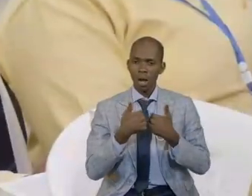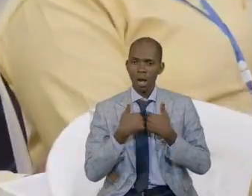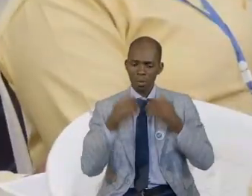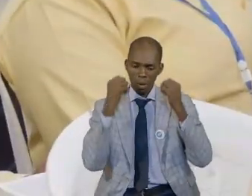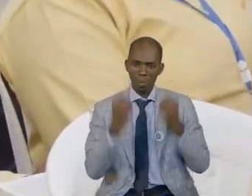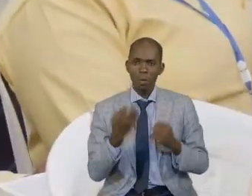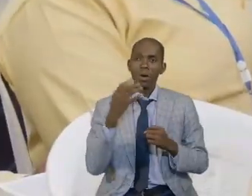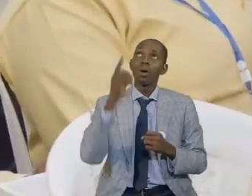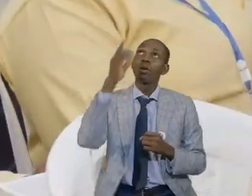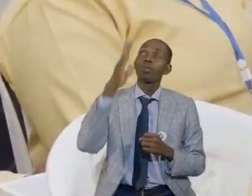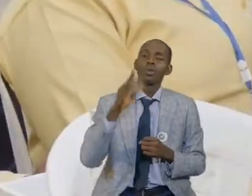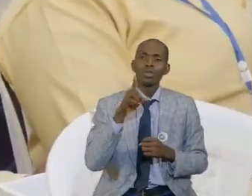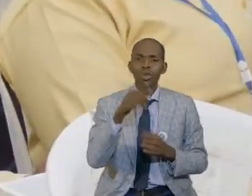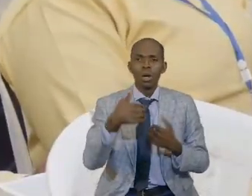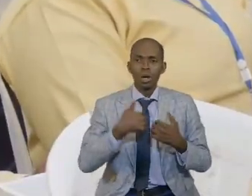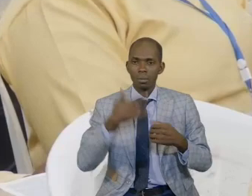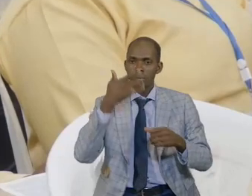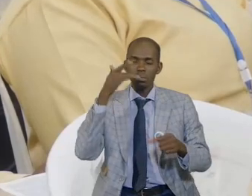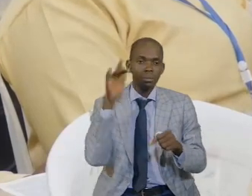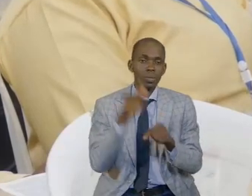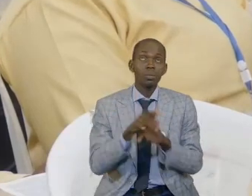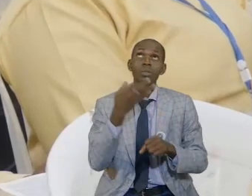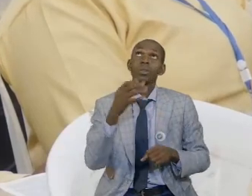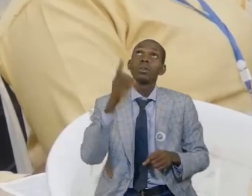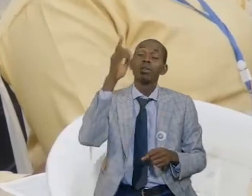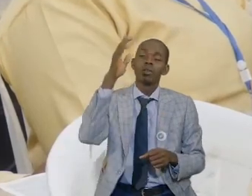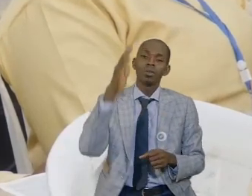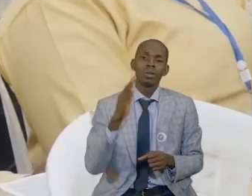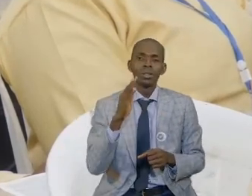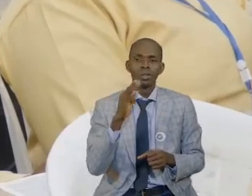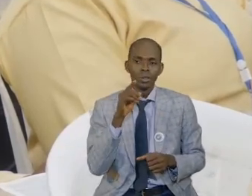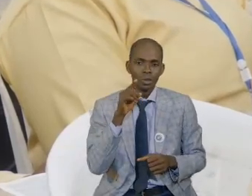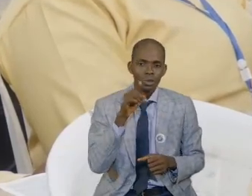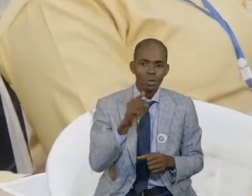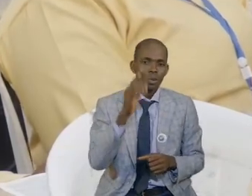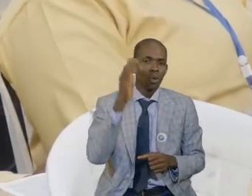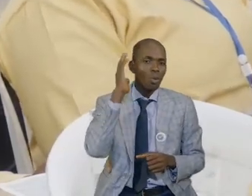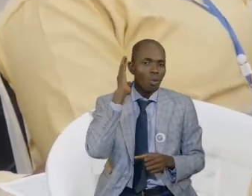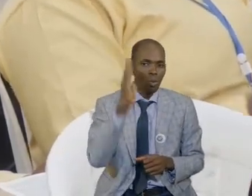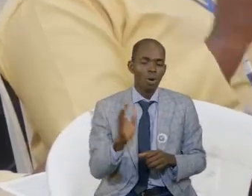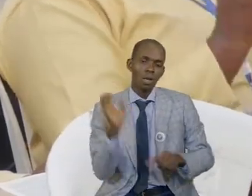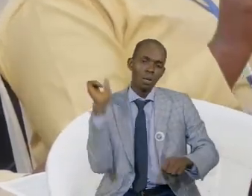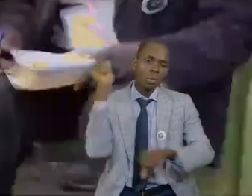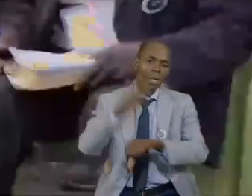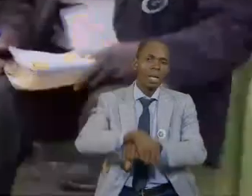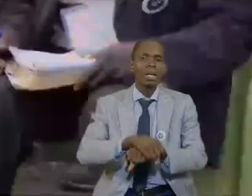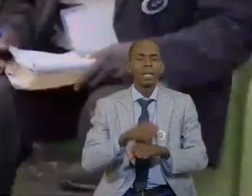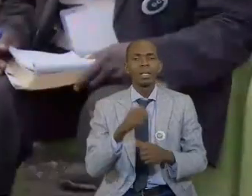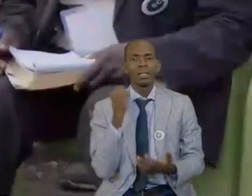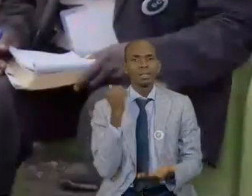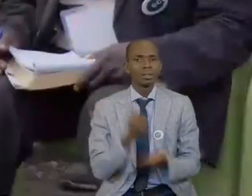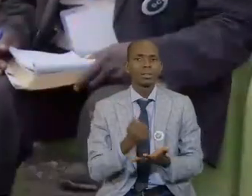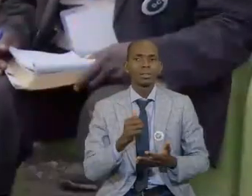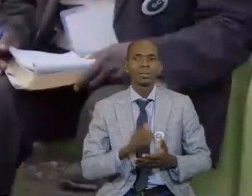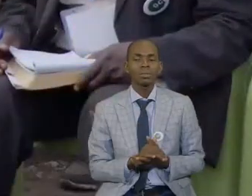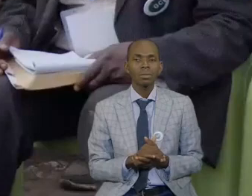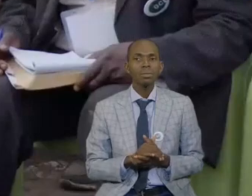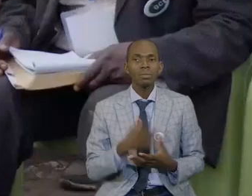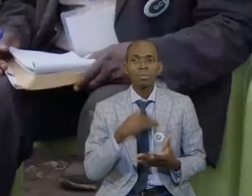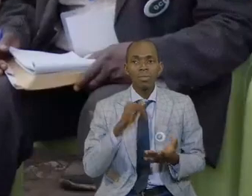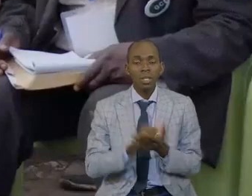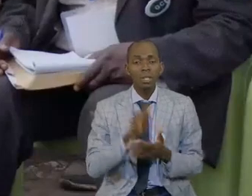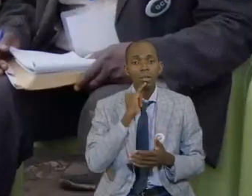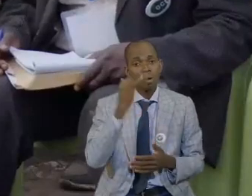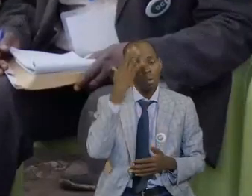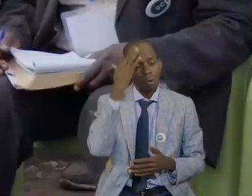You have the promise of God. You will overcome. And that's why it says,